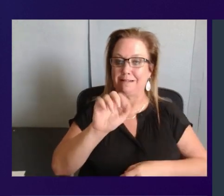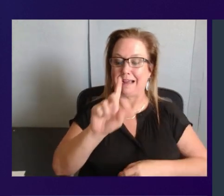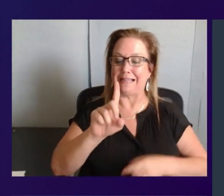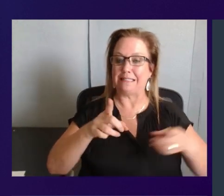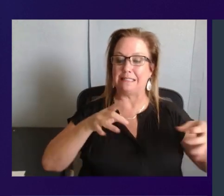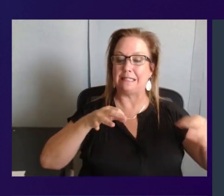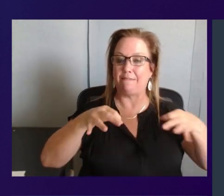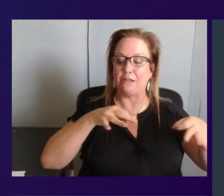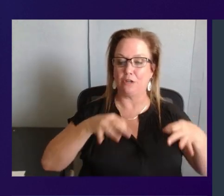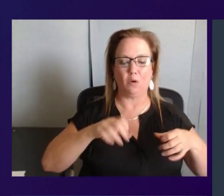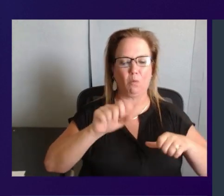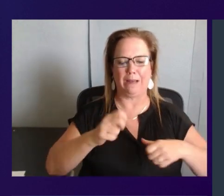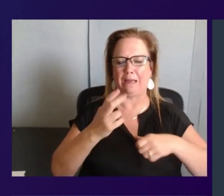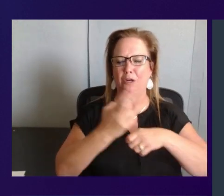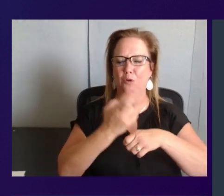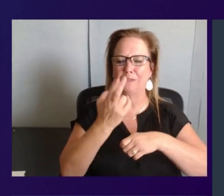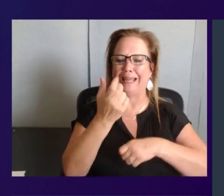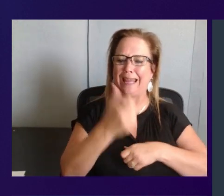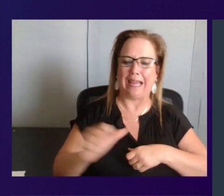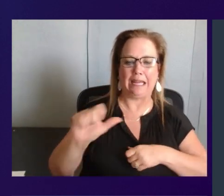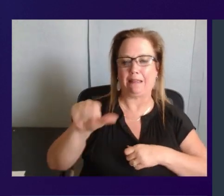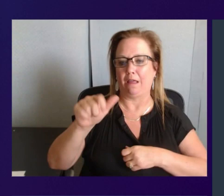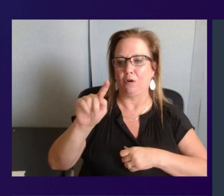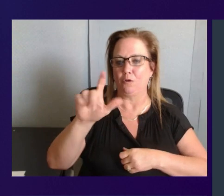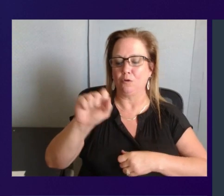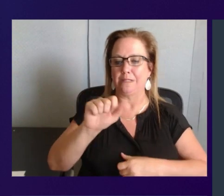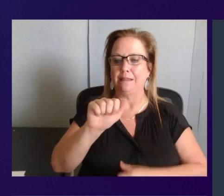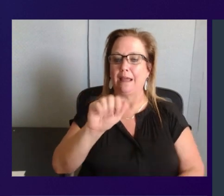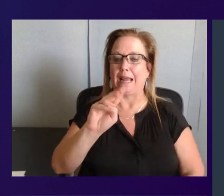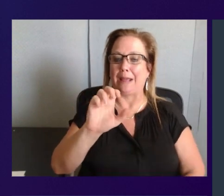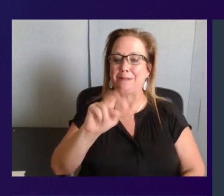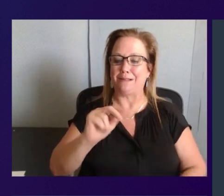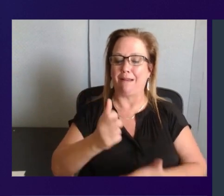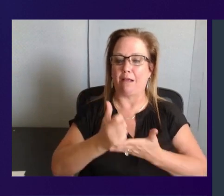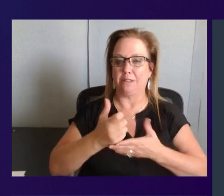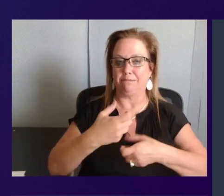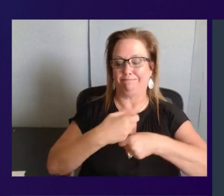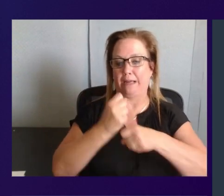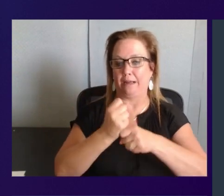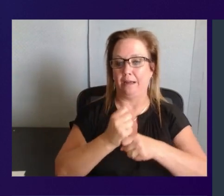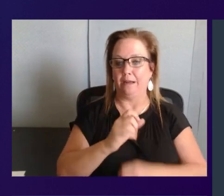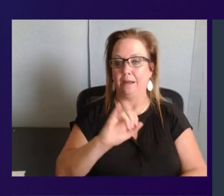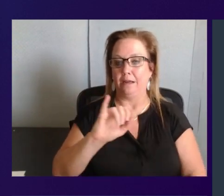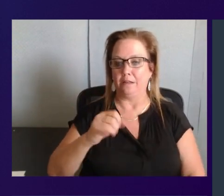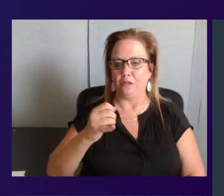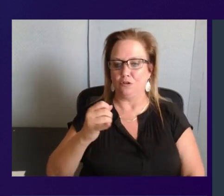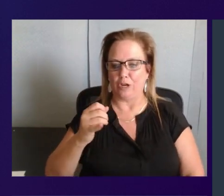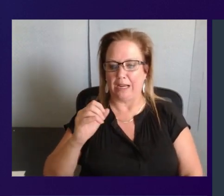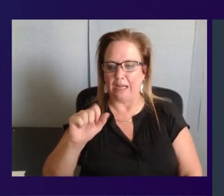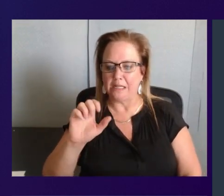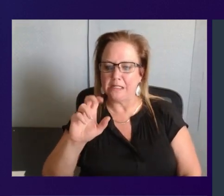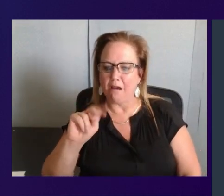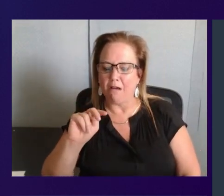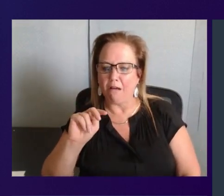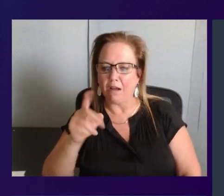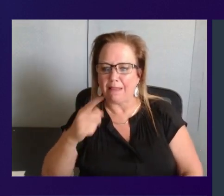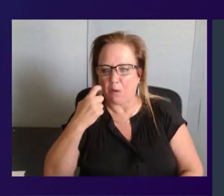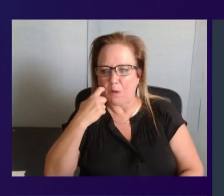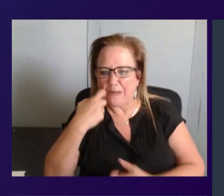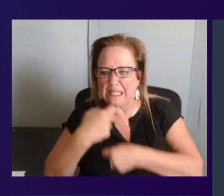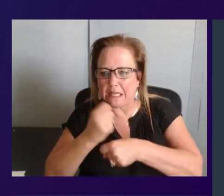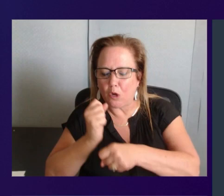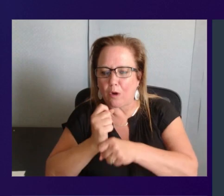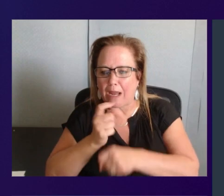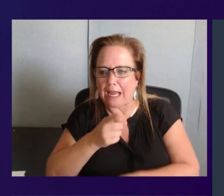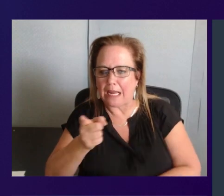we can use any of the other tools that Amazon makes available to provision this. Here's the JSON for that task definition that we just created, and you